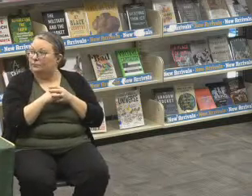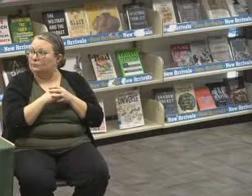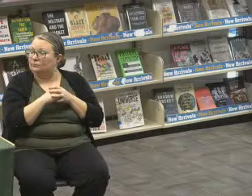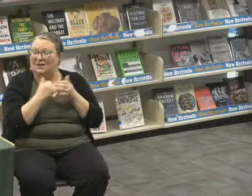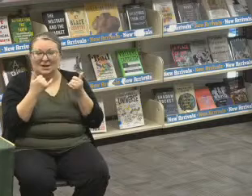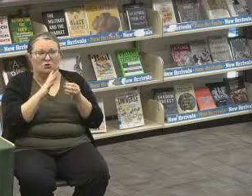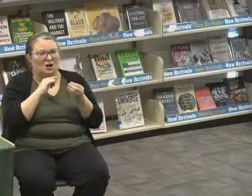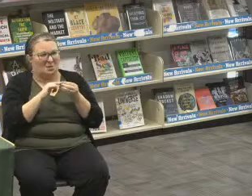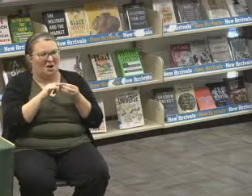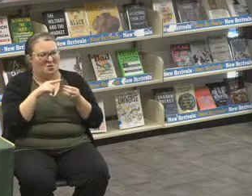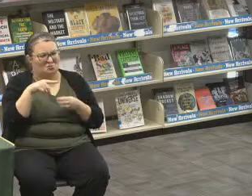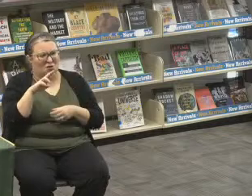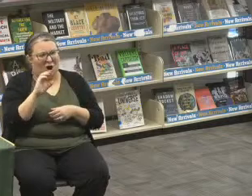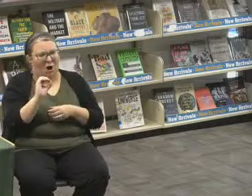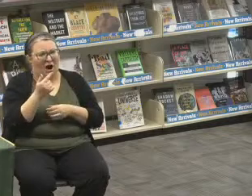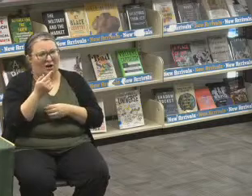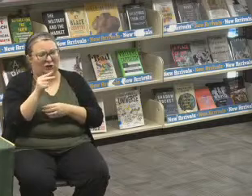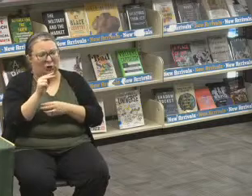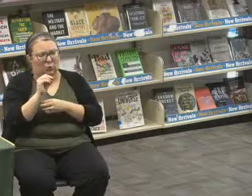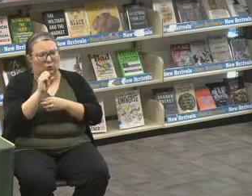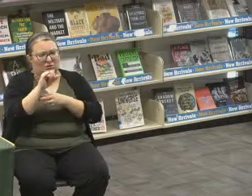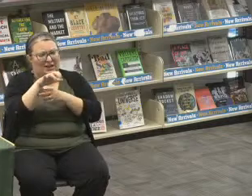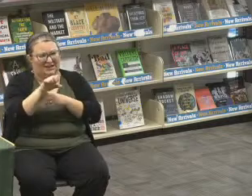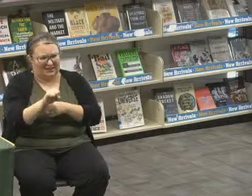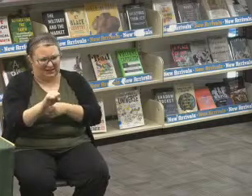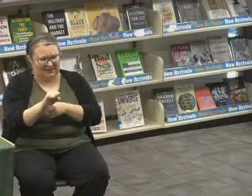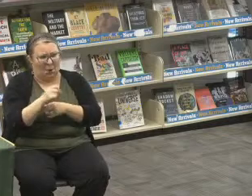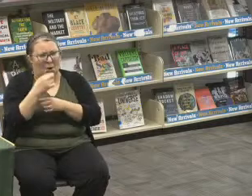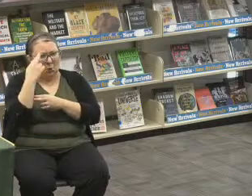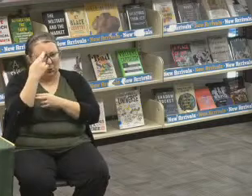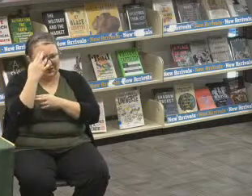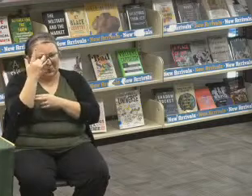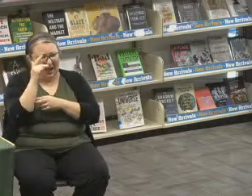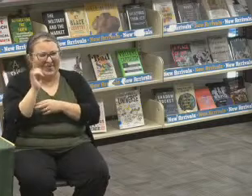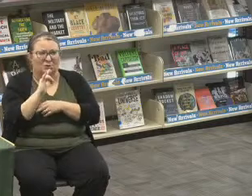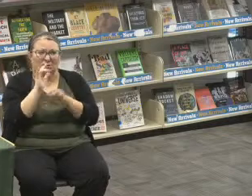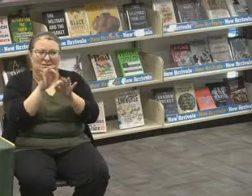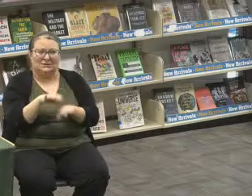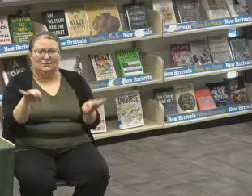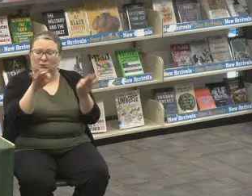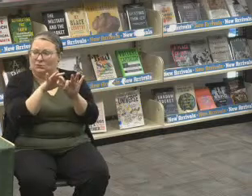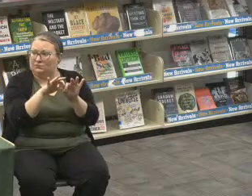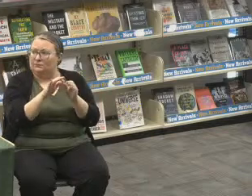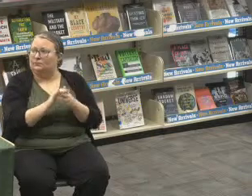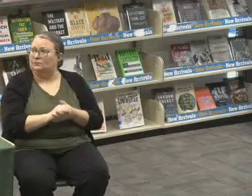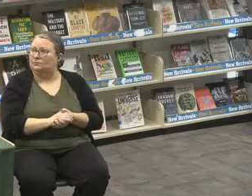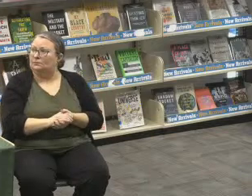Let's talk about the prognosis. And let's talk about one of the reasons that maybe this is really important.